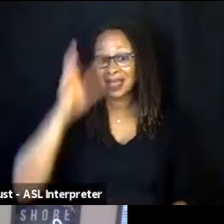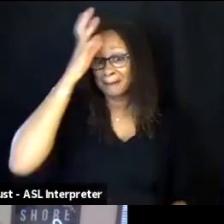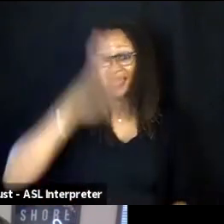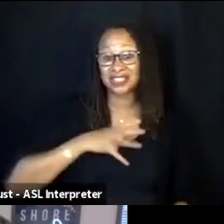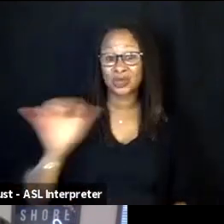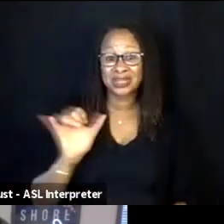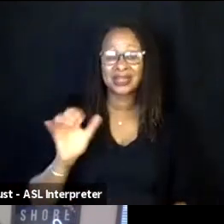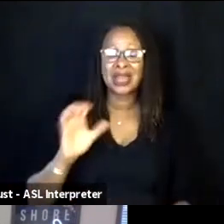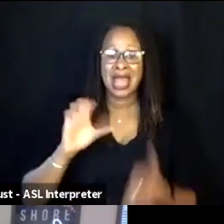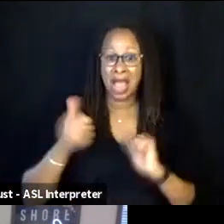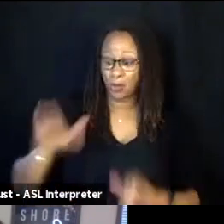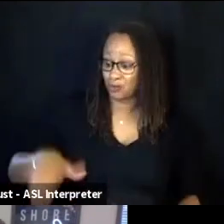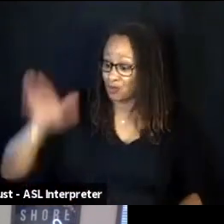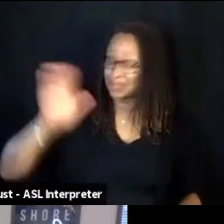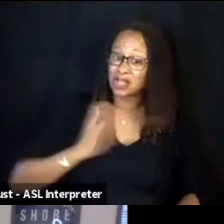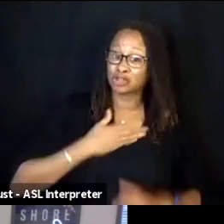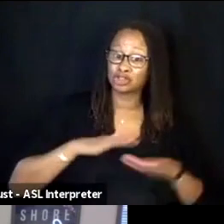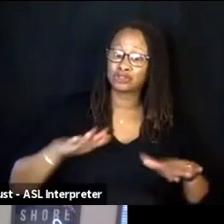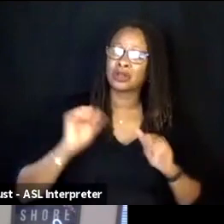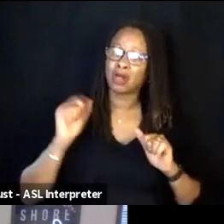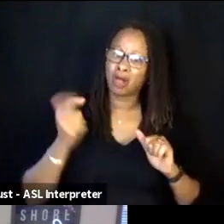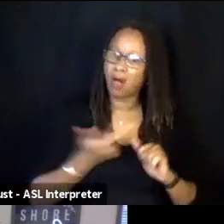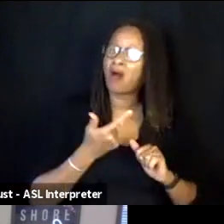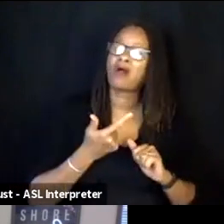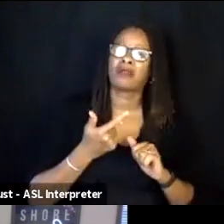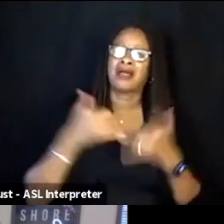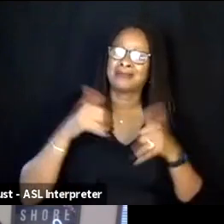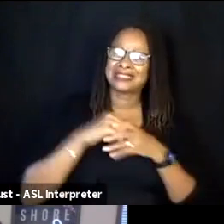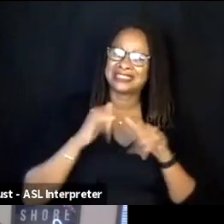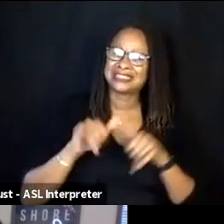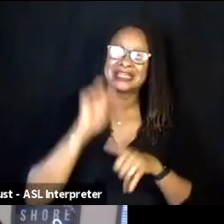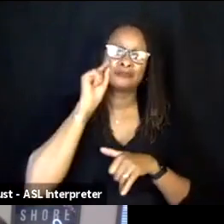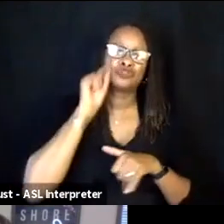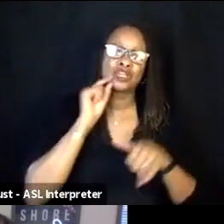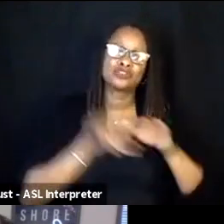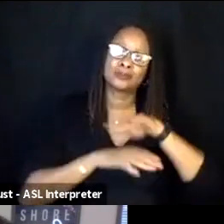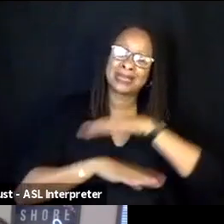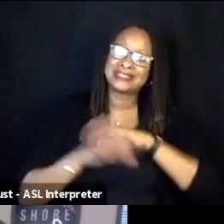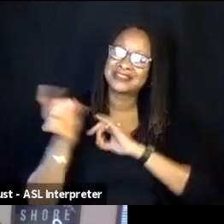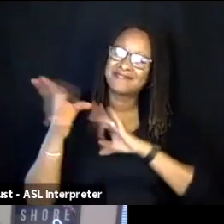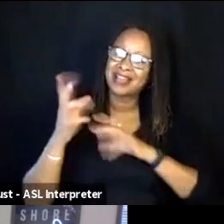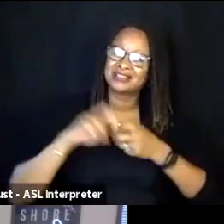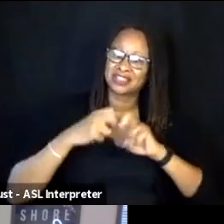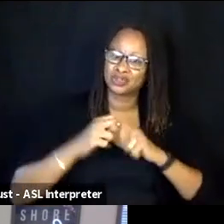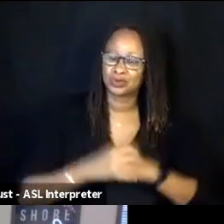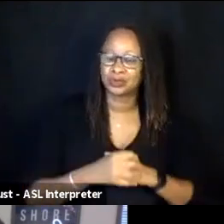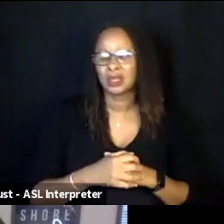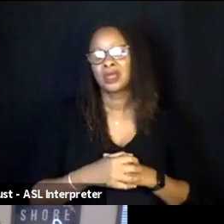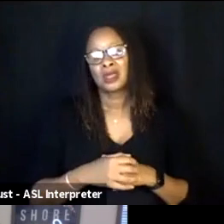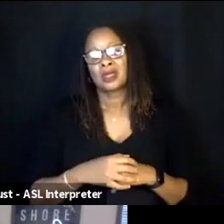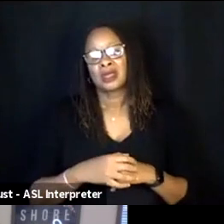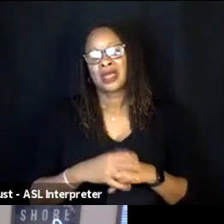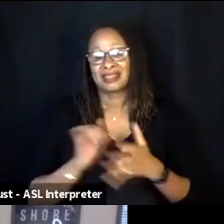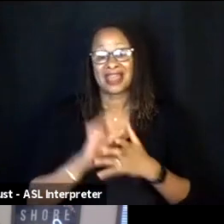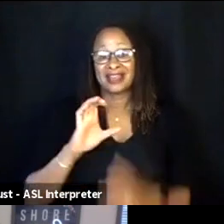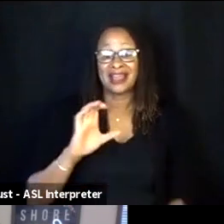that we're raising our children, it all plays into all of these gender-based violence issues. And as Christine